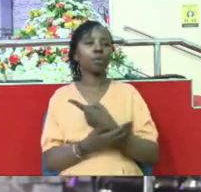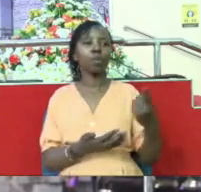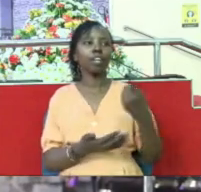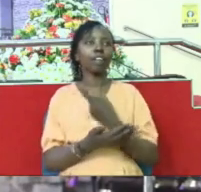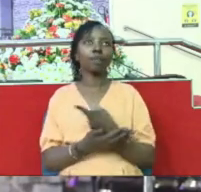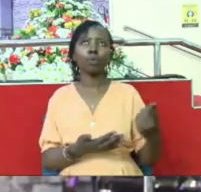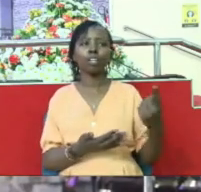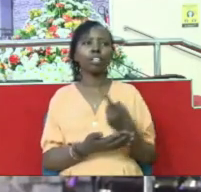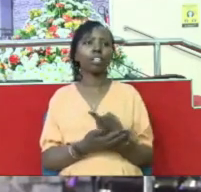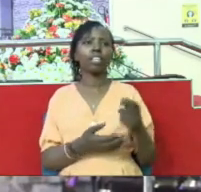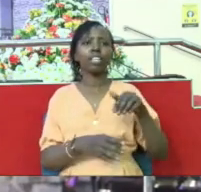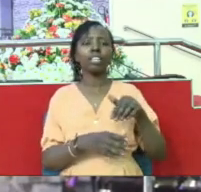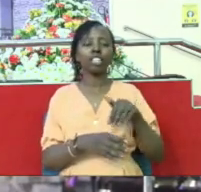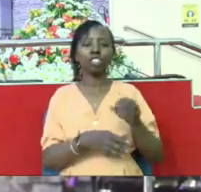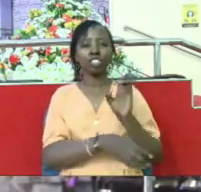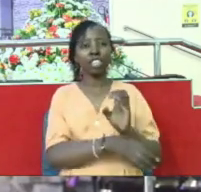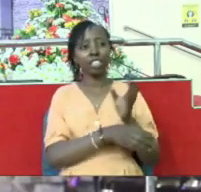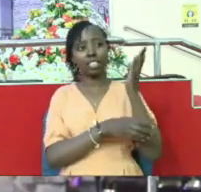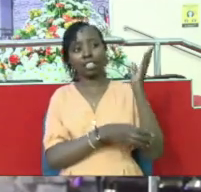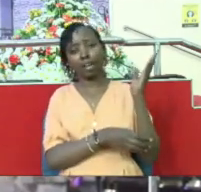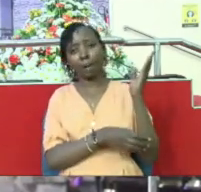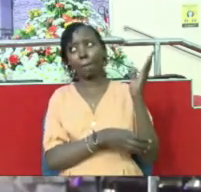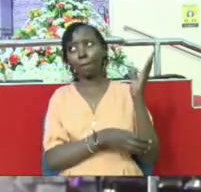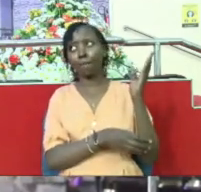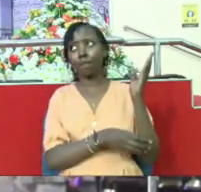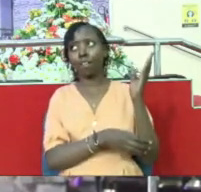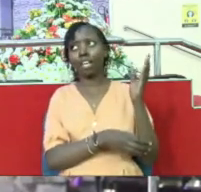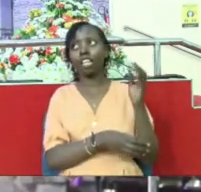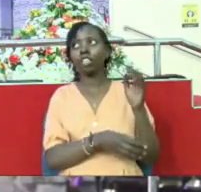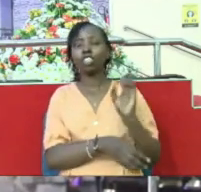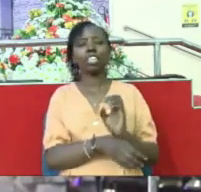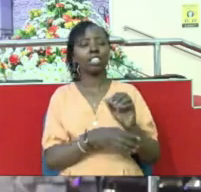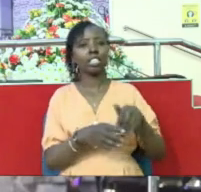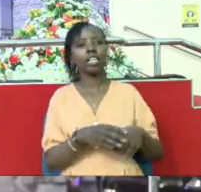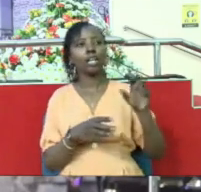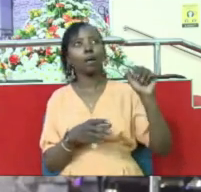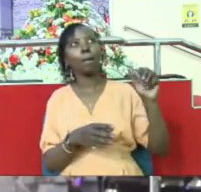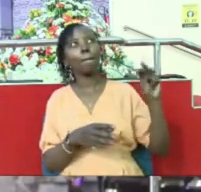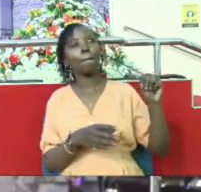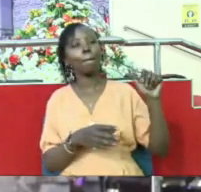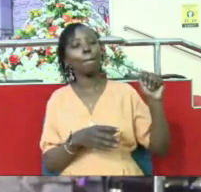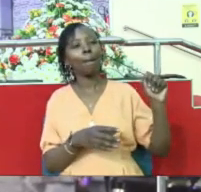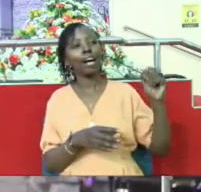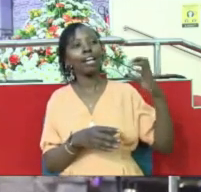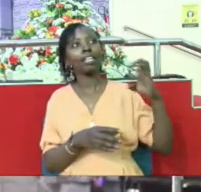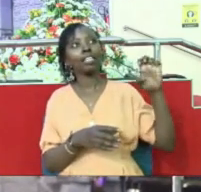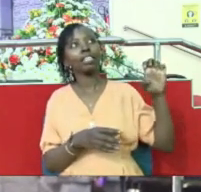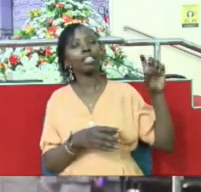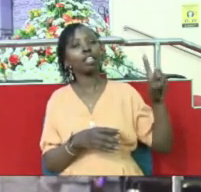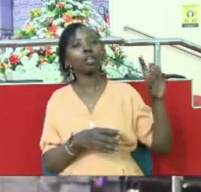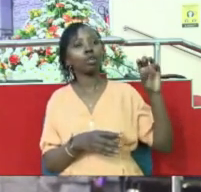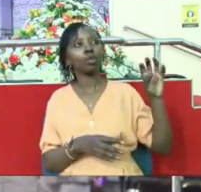in Asia Minor. The churches in Macedonia. They were gathering those to